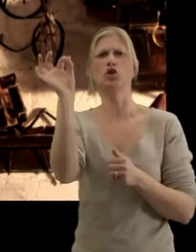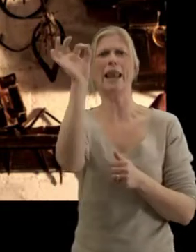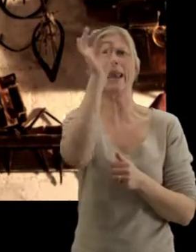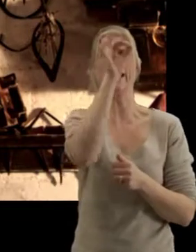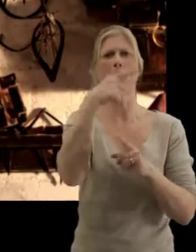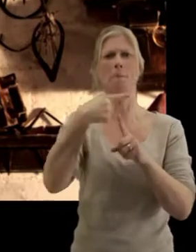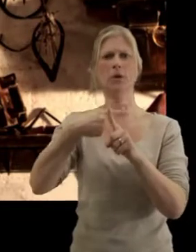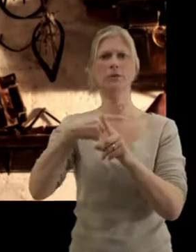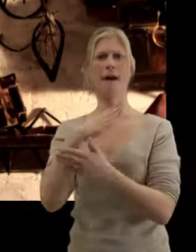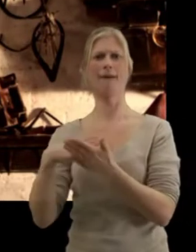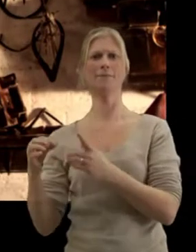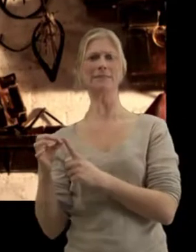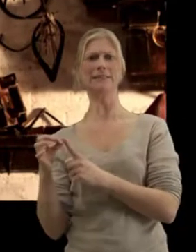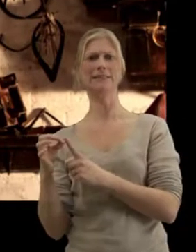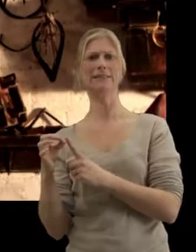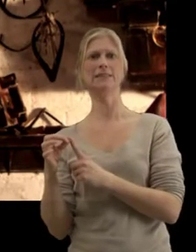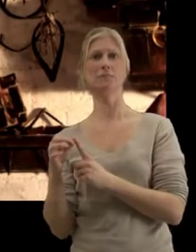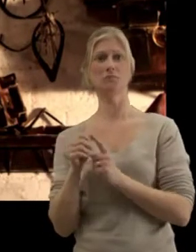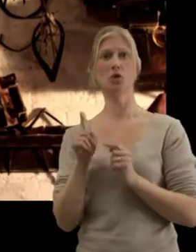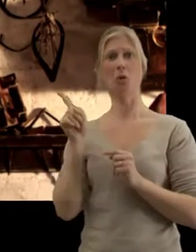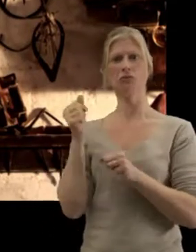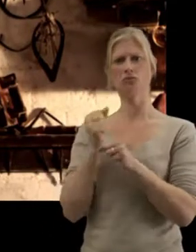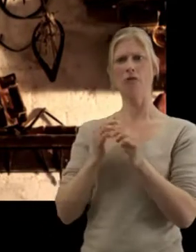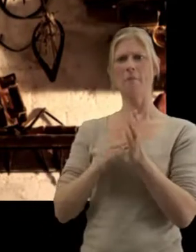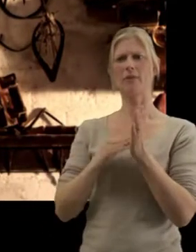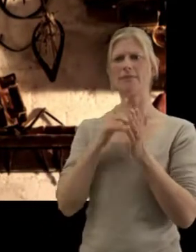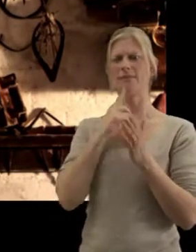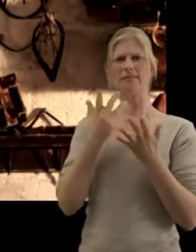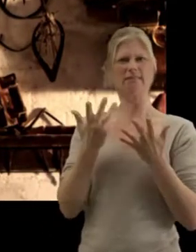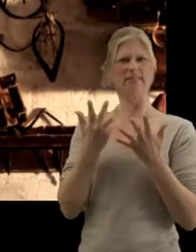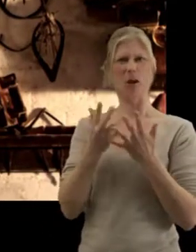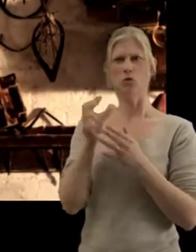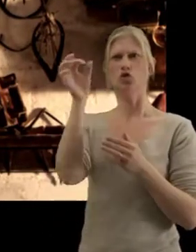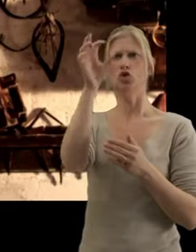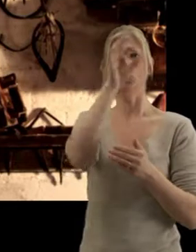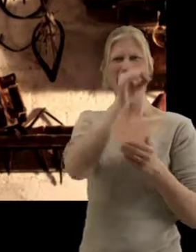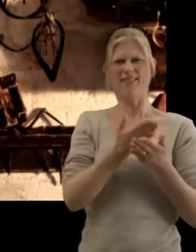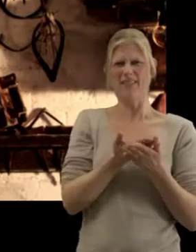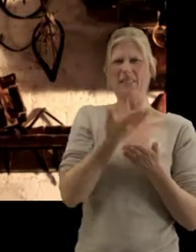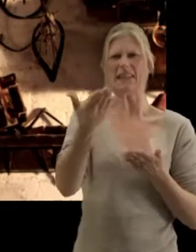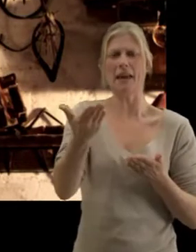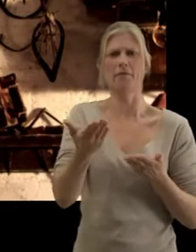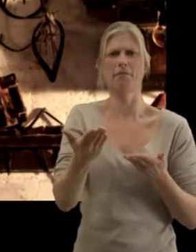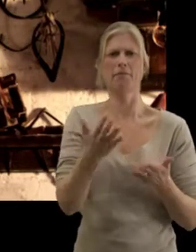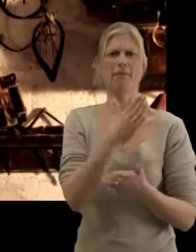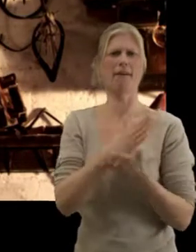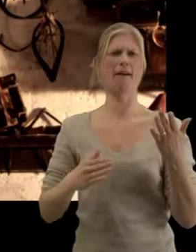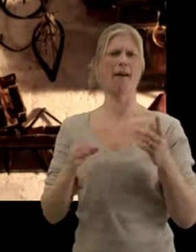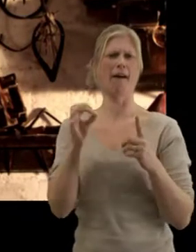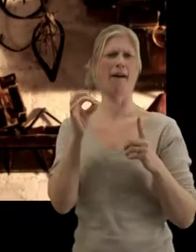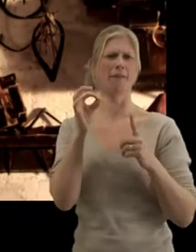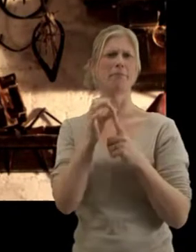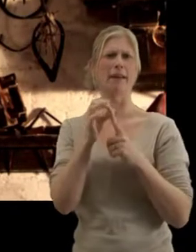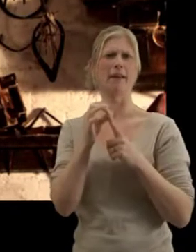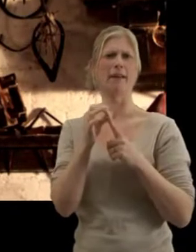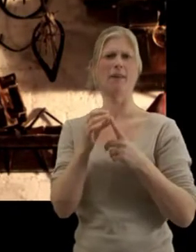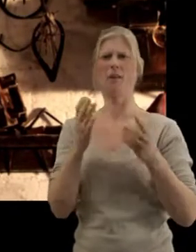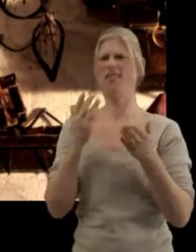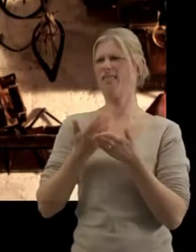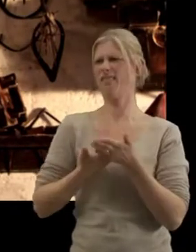shillings and a halfpenny or something for this, and my grandmother said to Mr. Hoyles, "Oh well, I'll pay you the